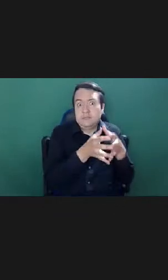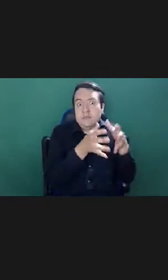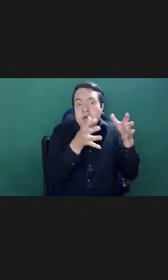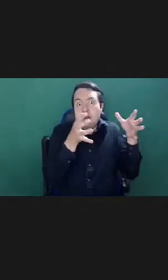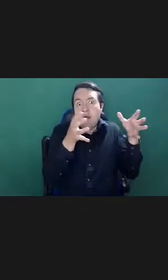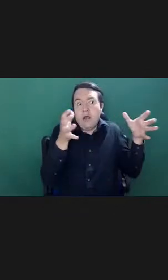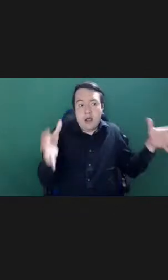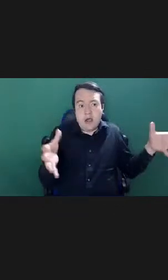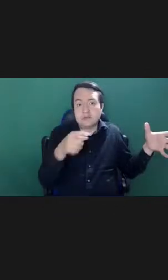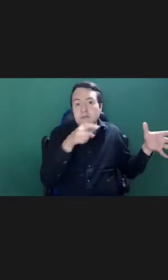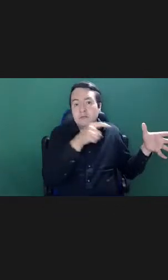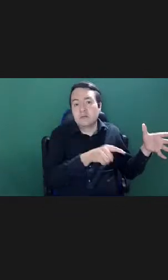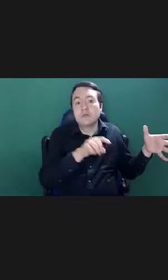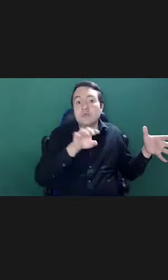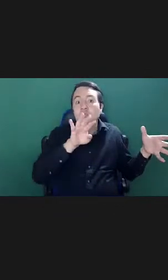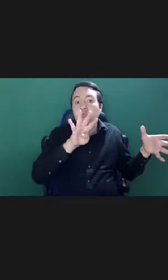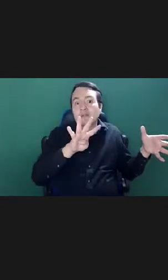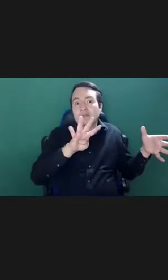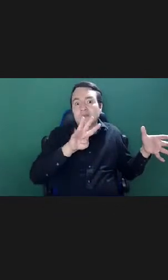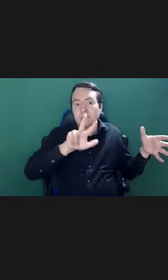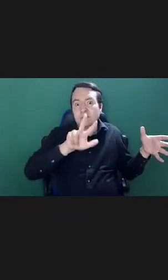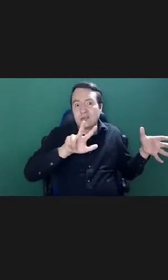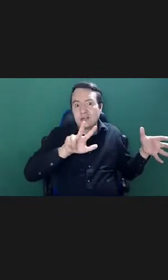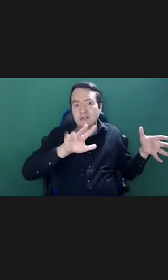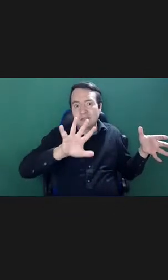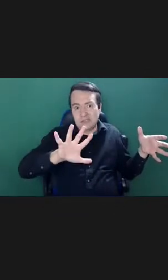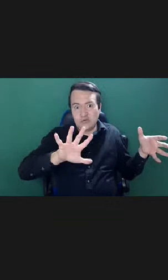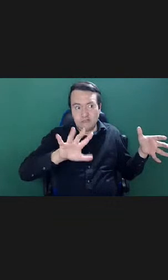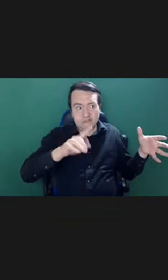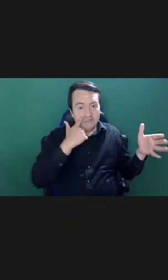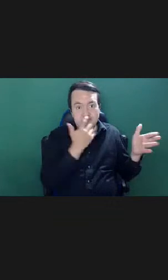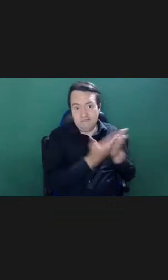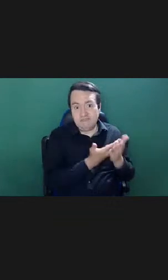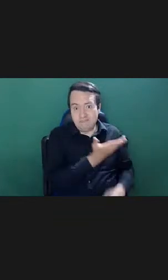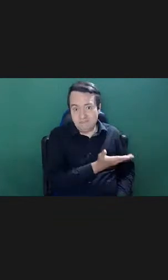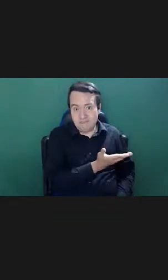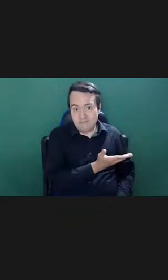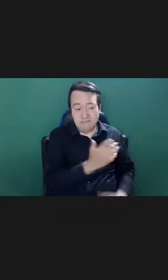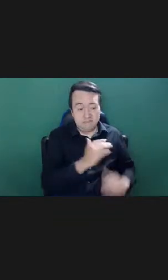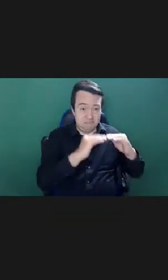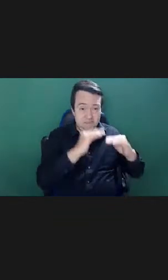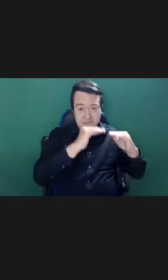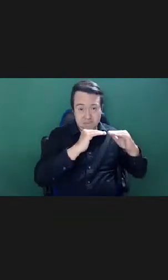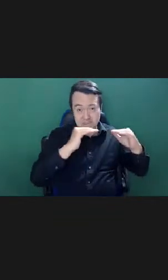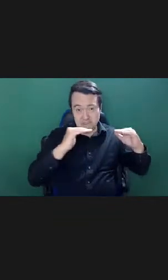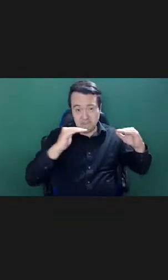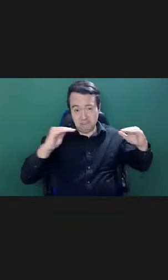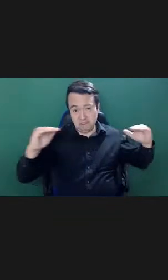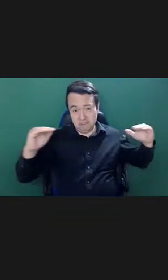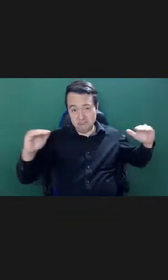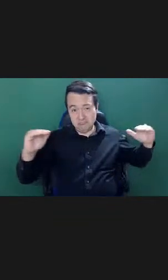the burden, and it's a median of around 31%. And if you see here, the imbalance